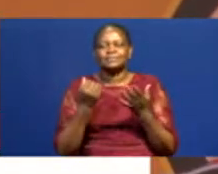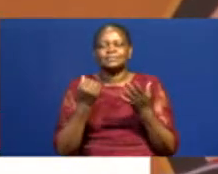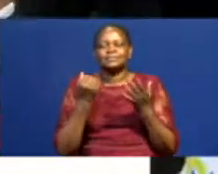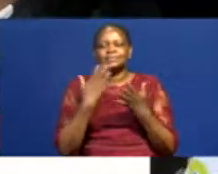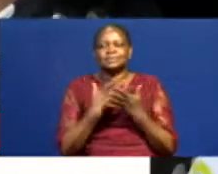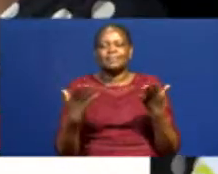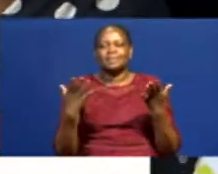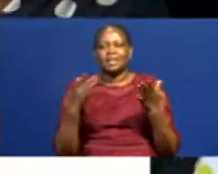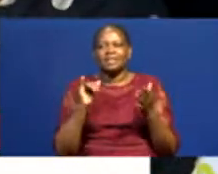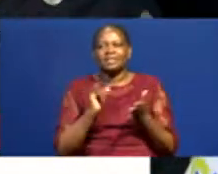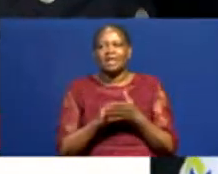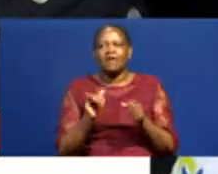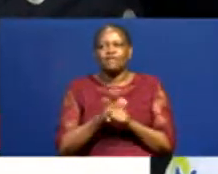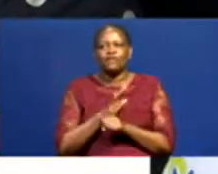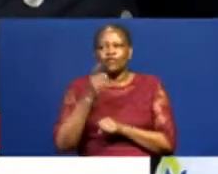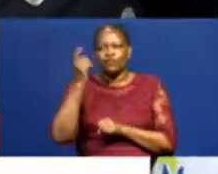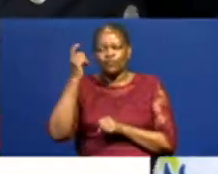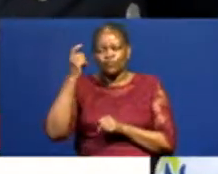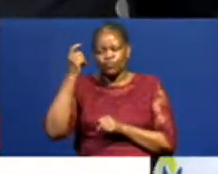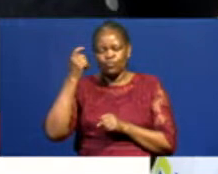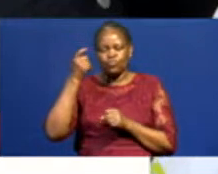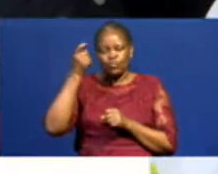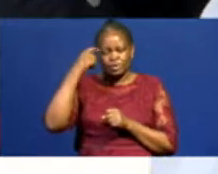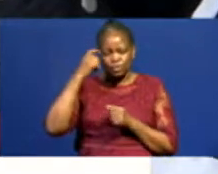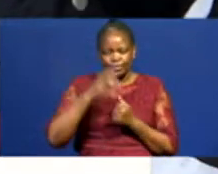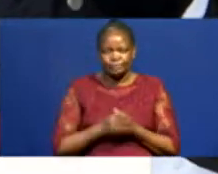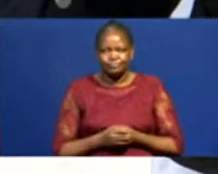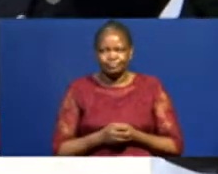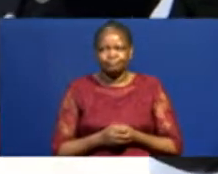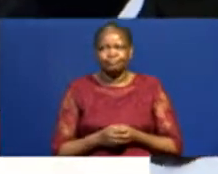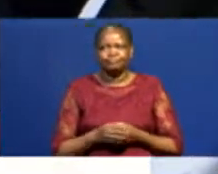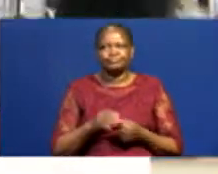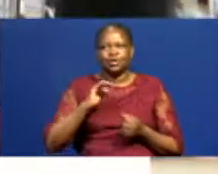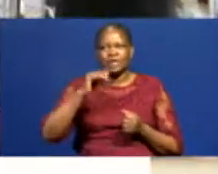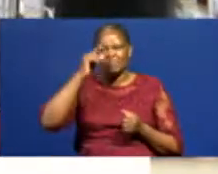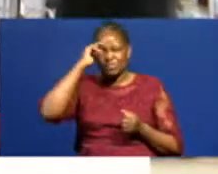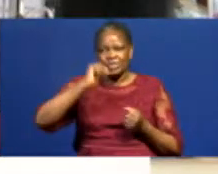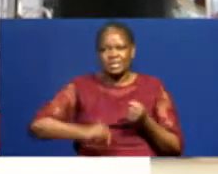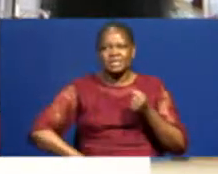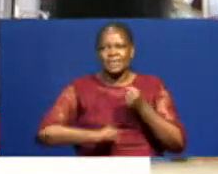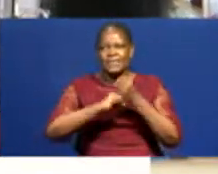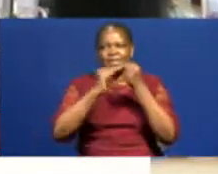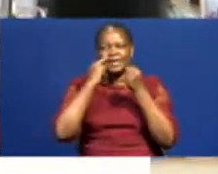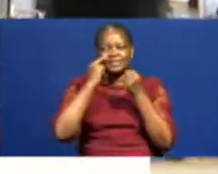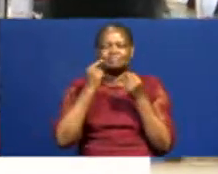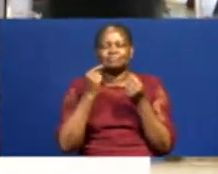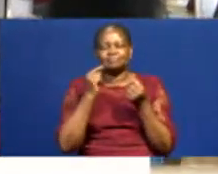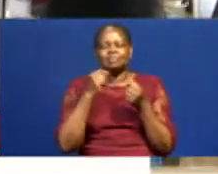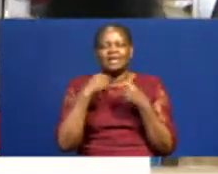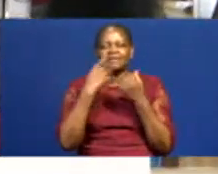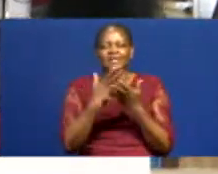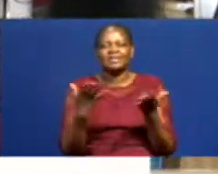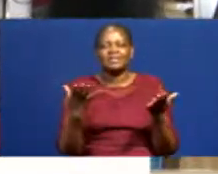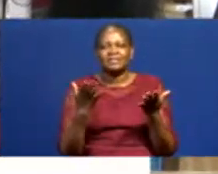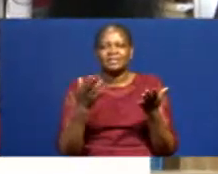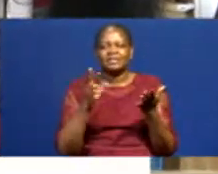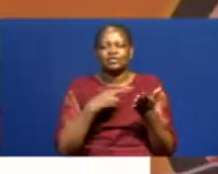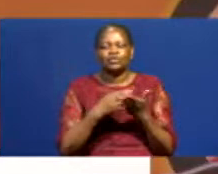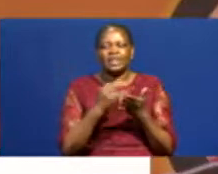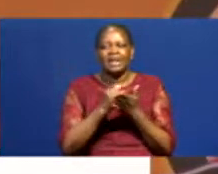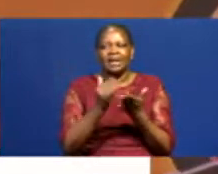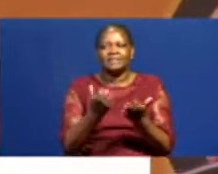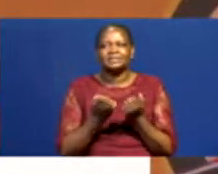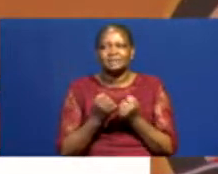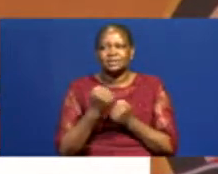busara. He added that the county government will facilitate the development of the eye clinic by equipping it with necessary resources.